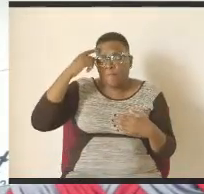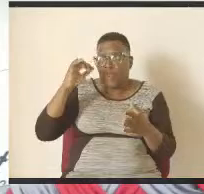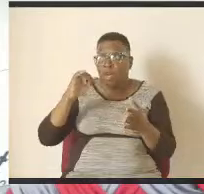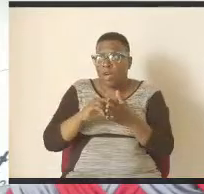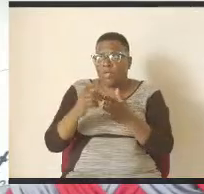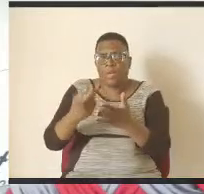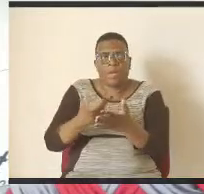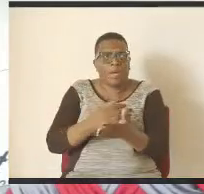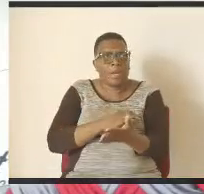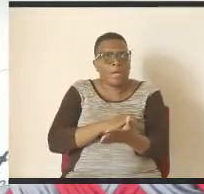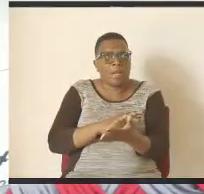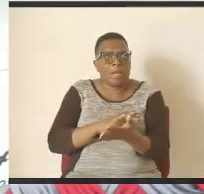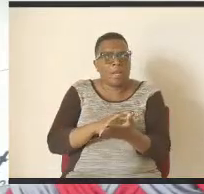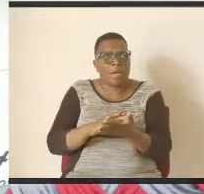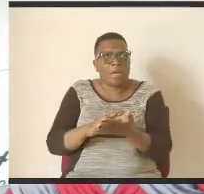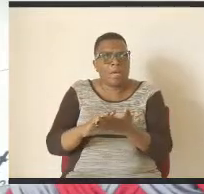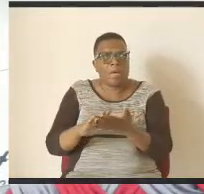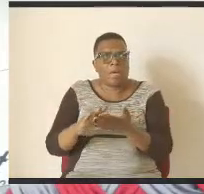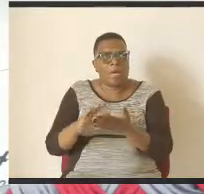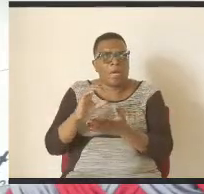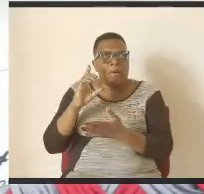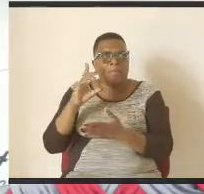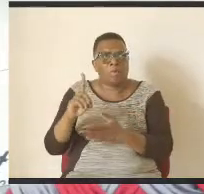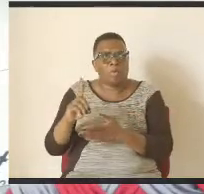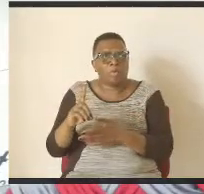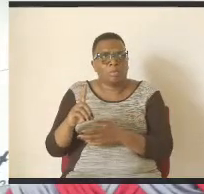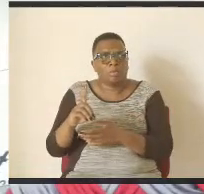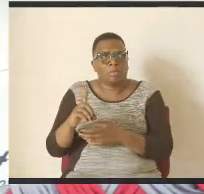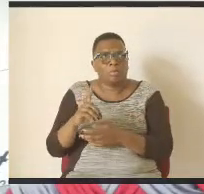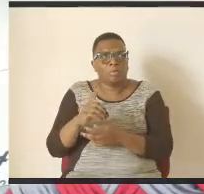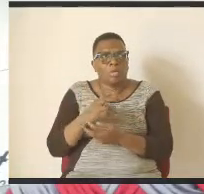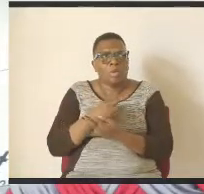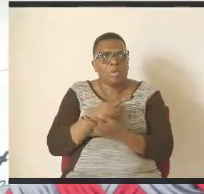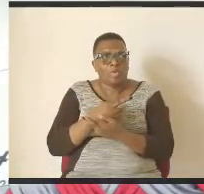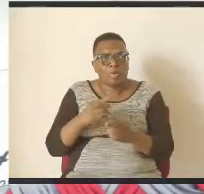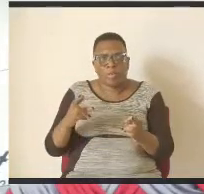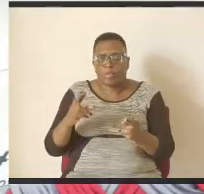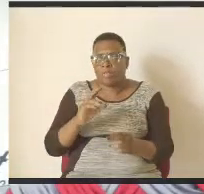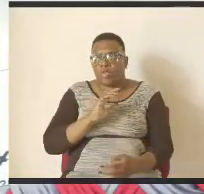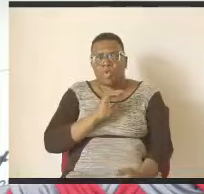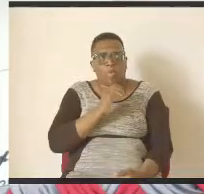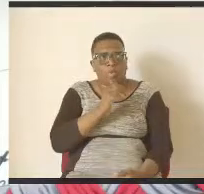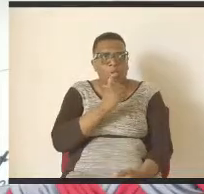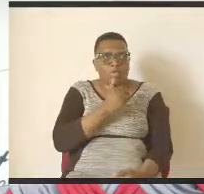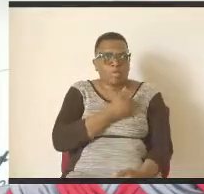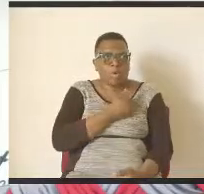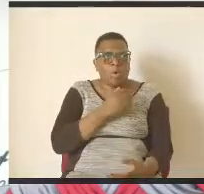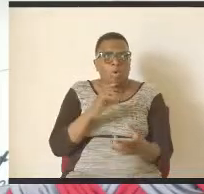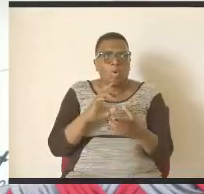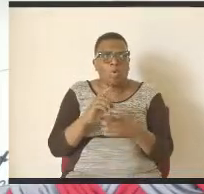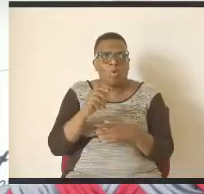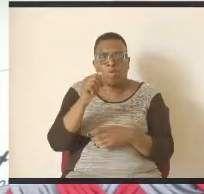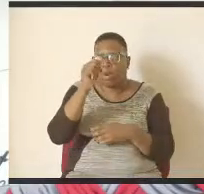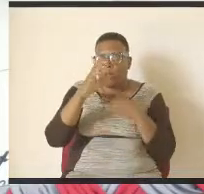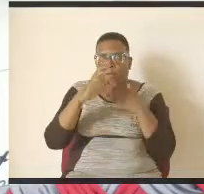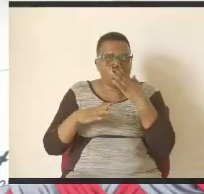have but we have identified, as our sister shared, that we can do more. Rescue the we can say